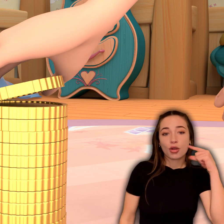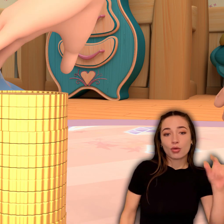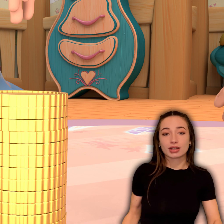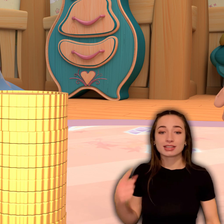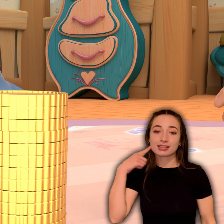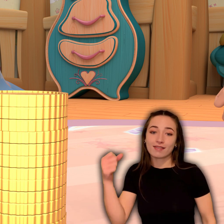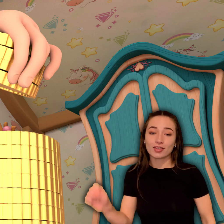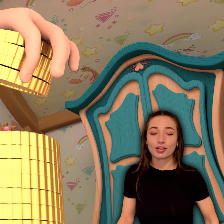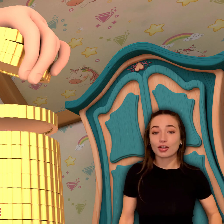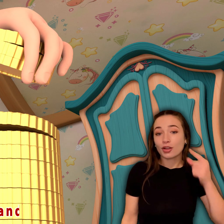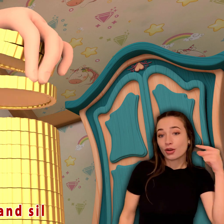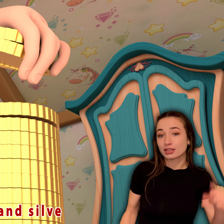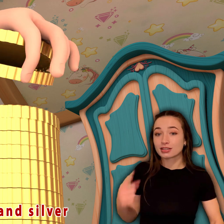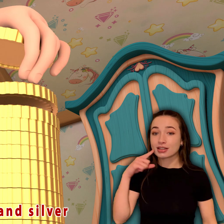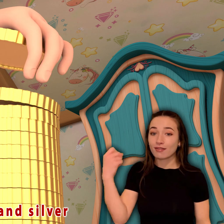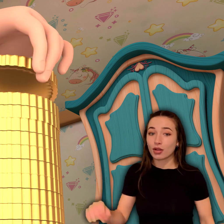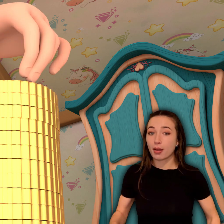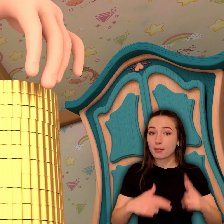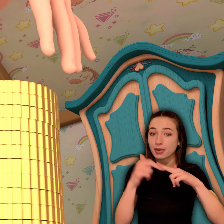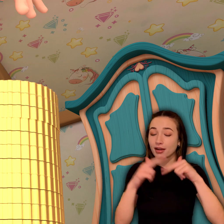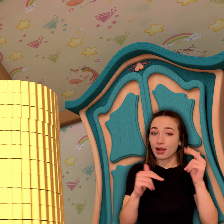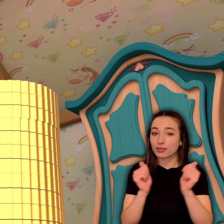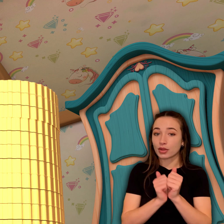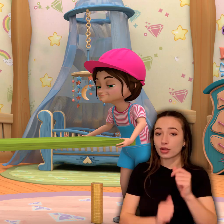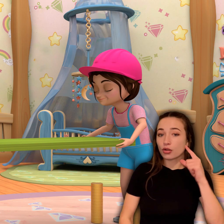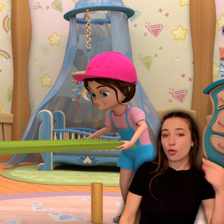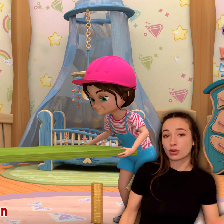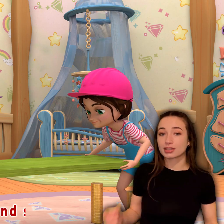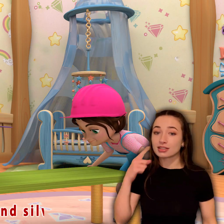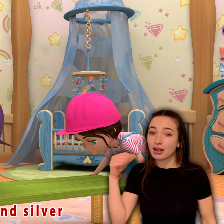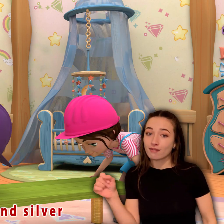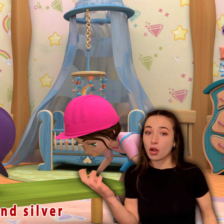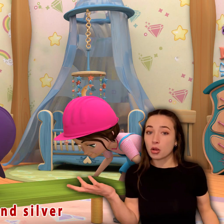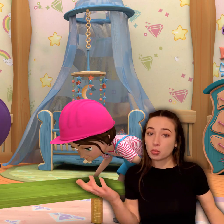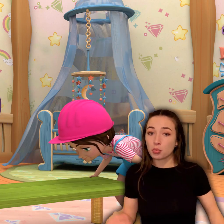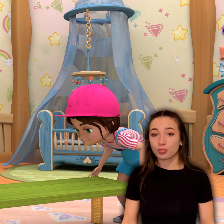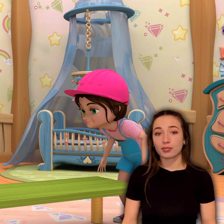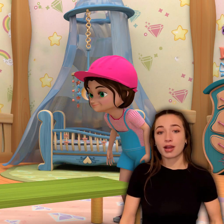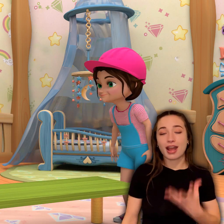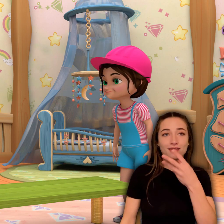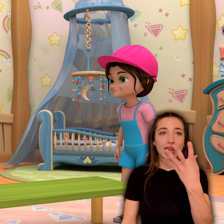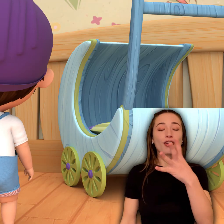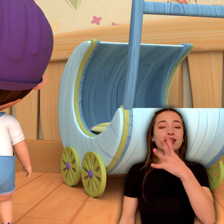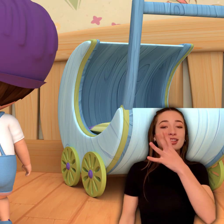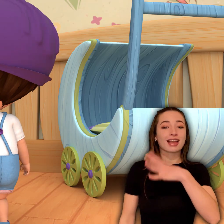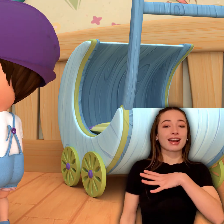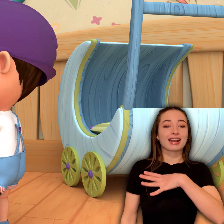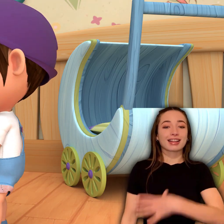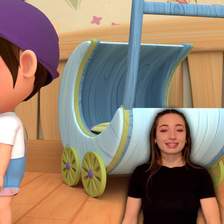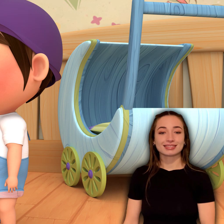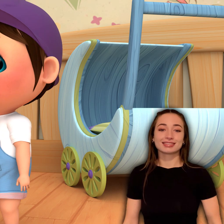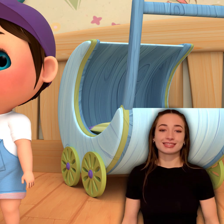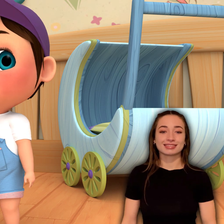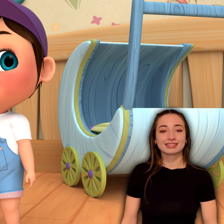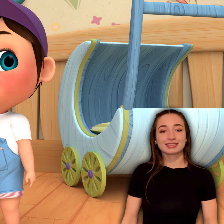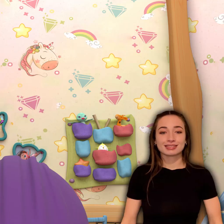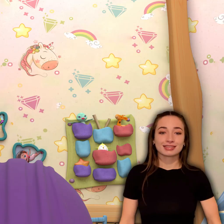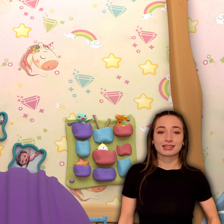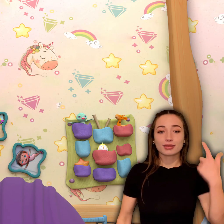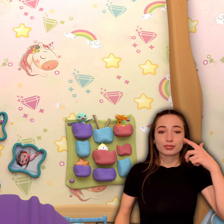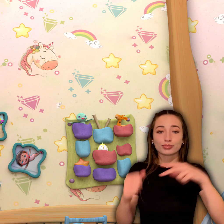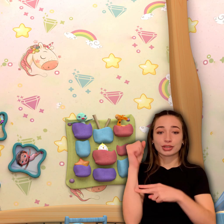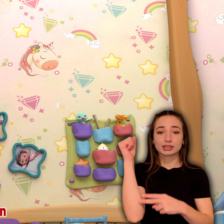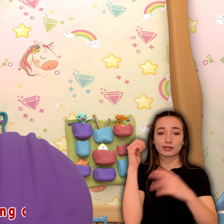and silver golden silver gold and silver build it up with gold and silver My Fair Lady